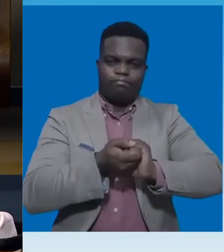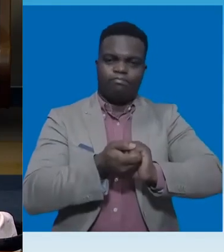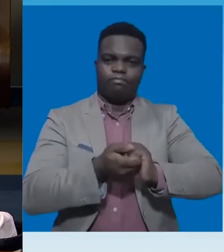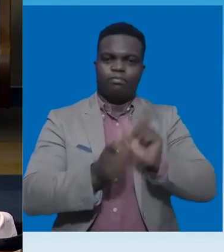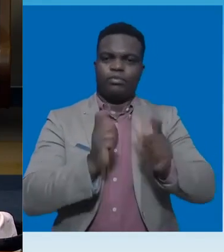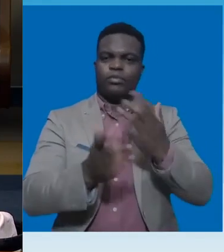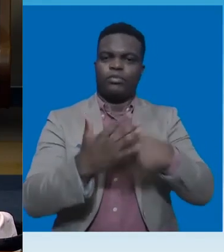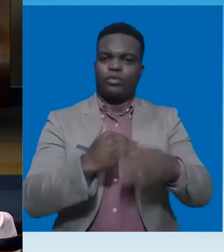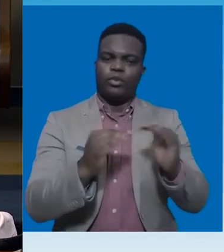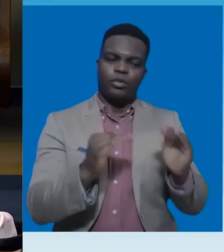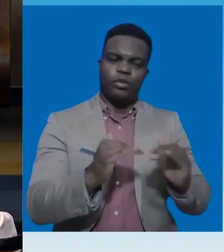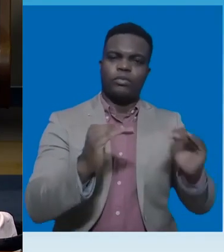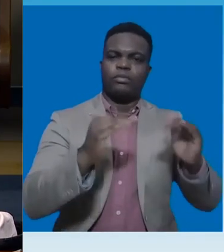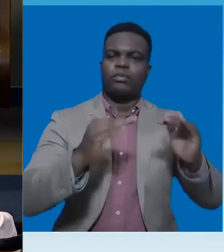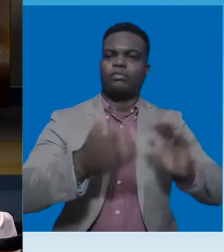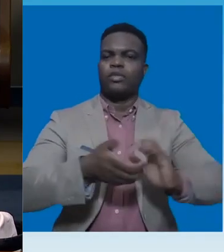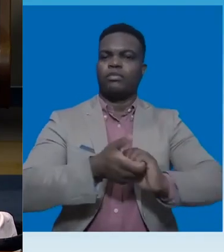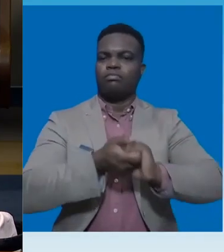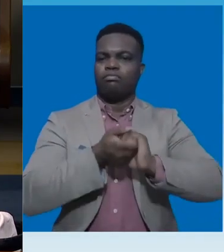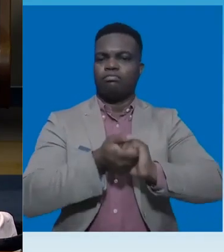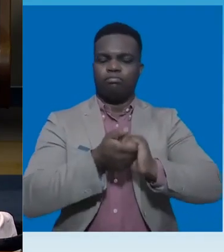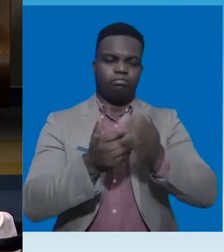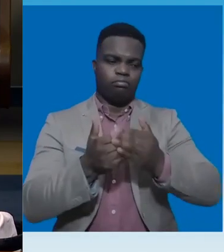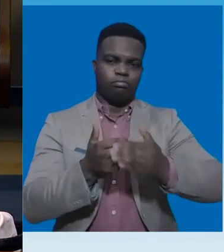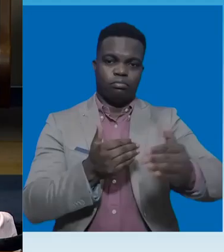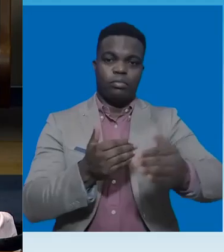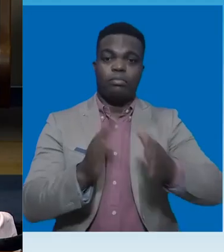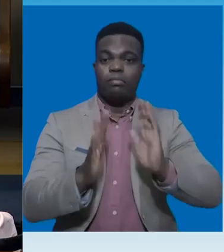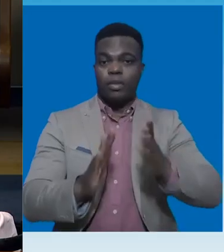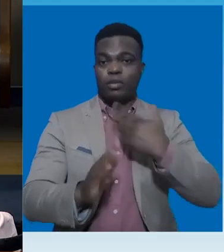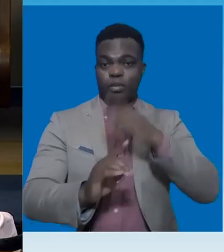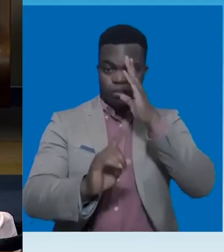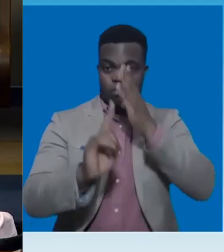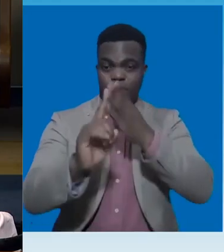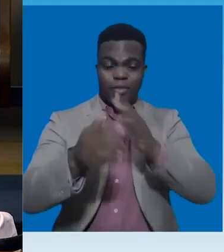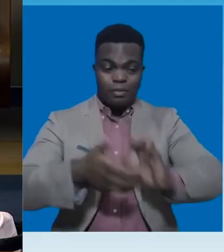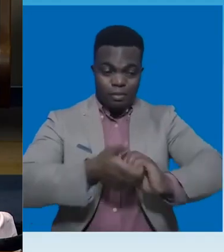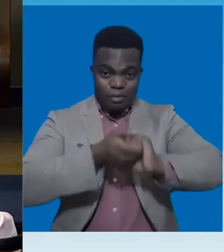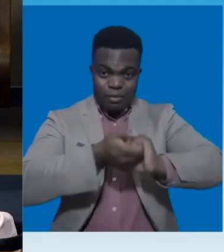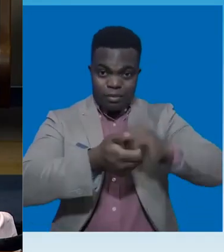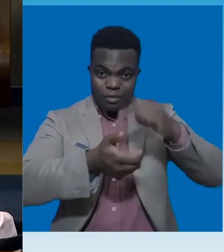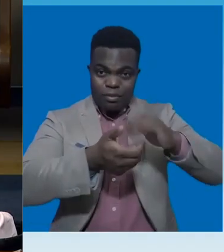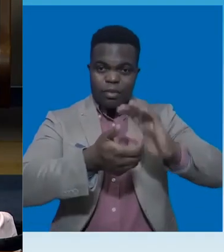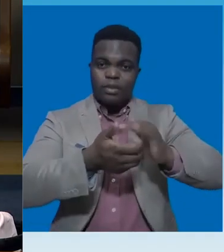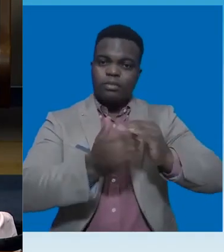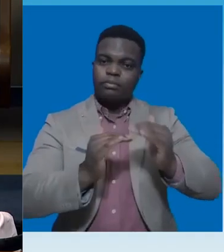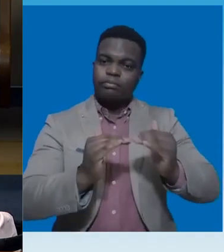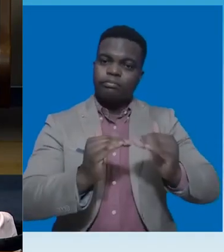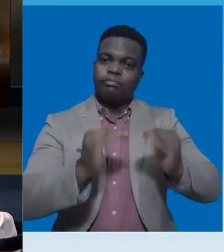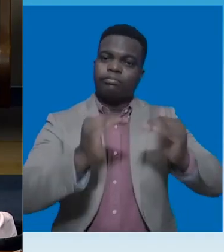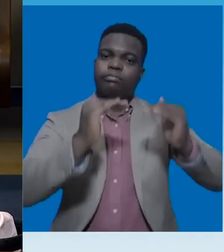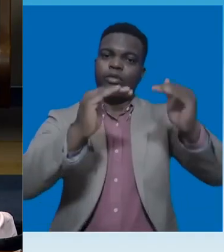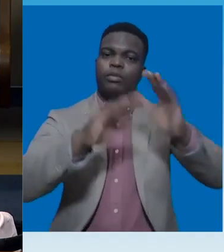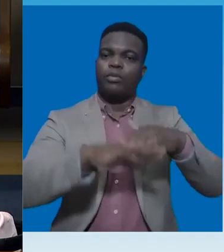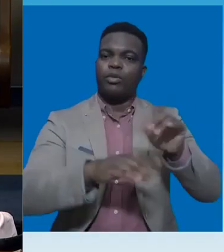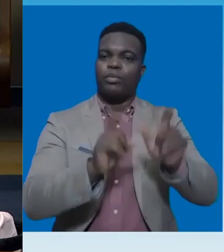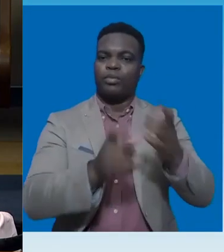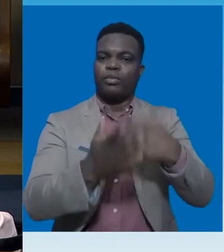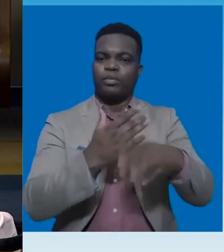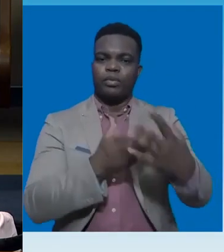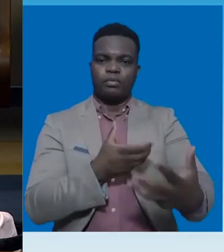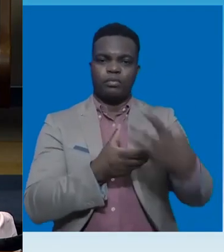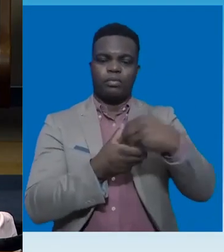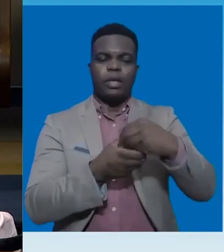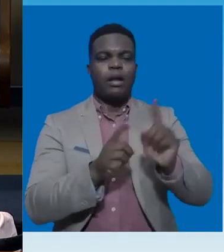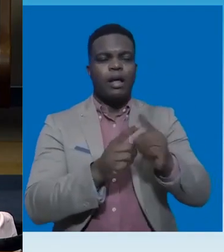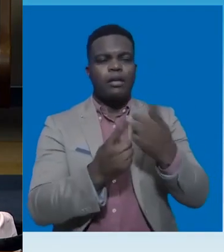must go further, ensuring that persons with disabilities are not only consulted, but actively